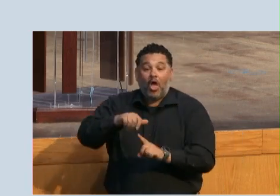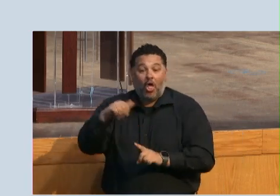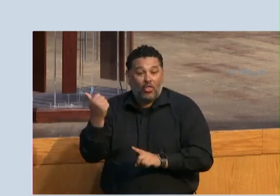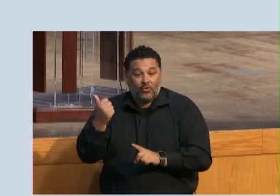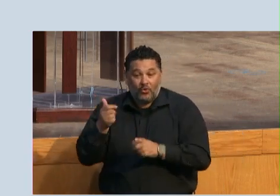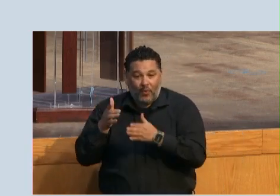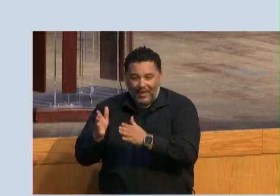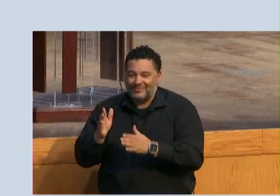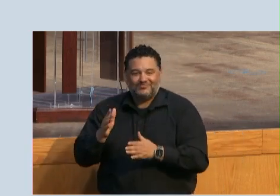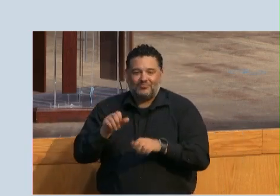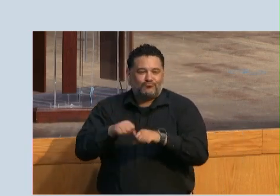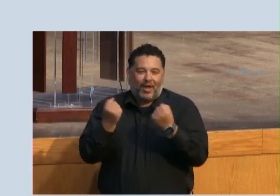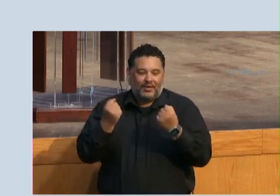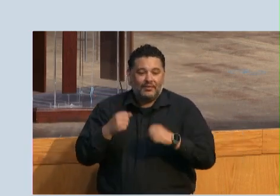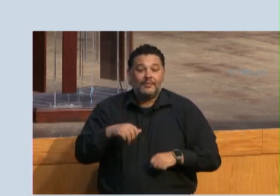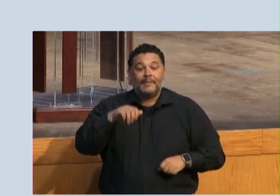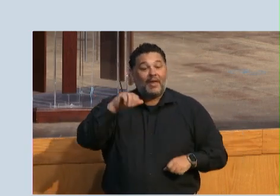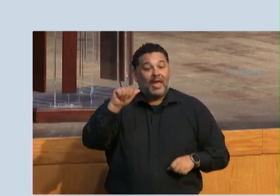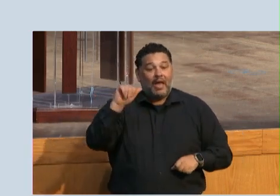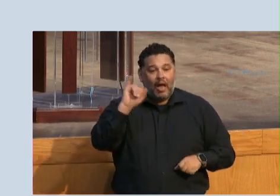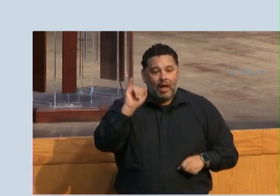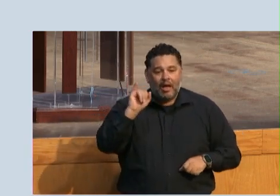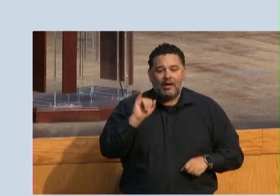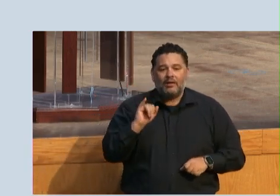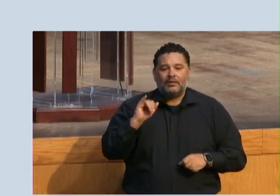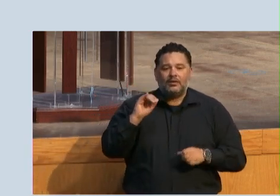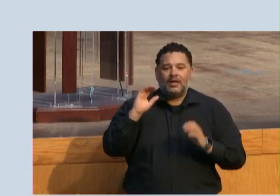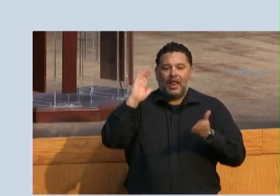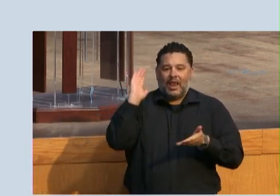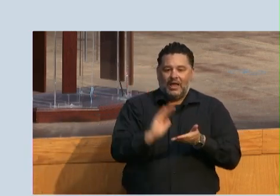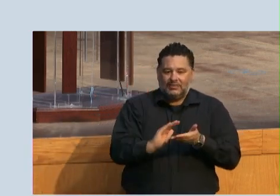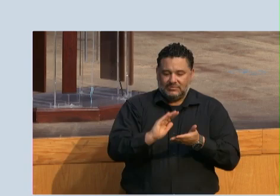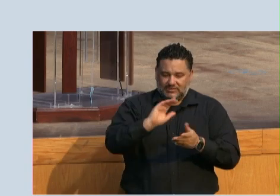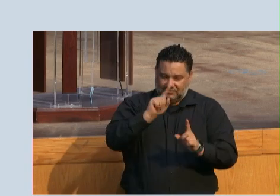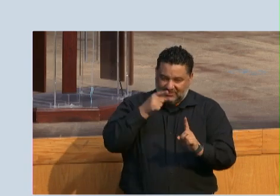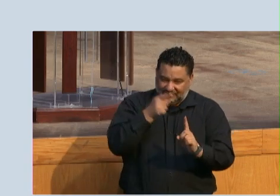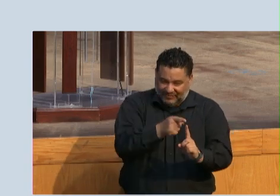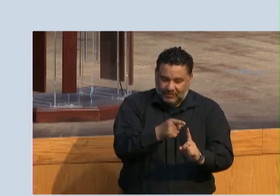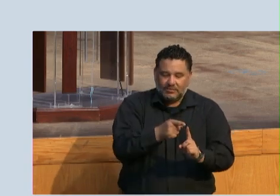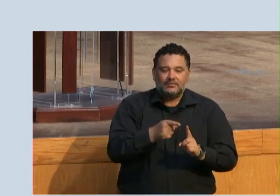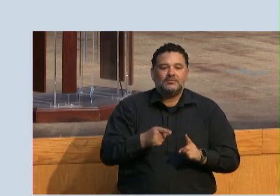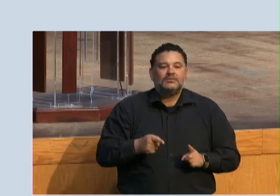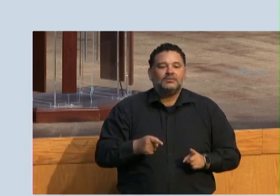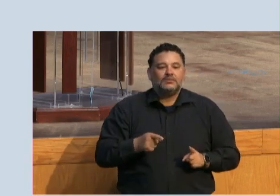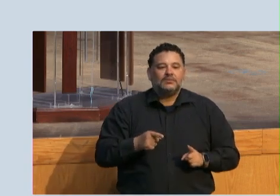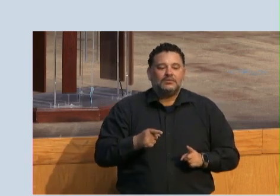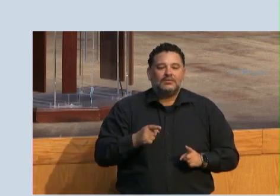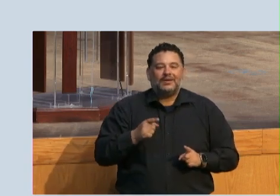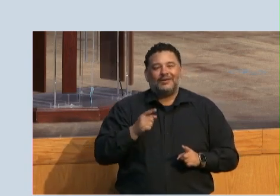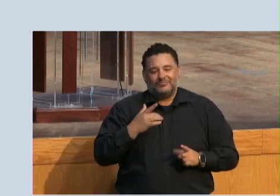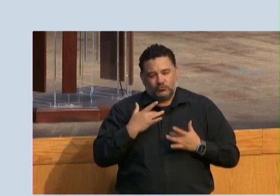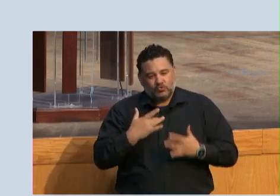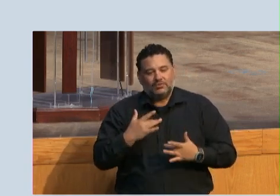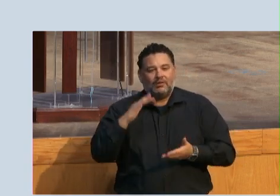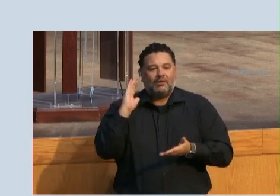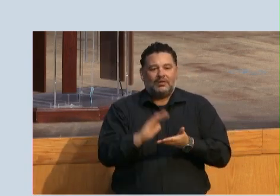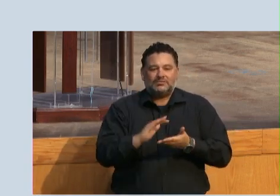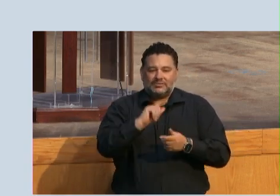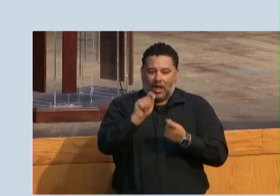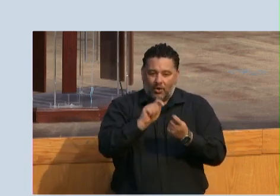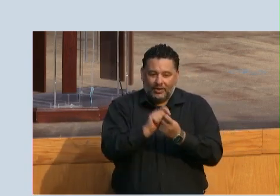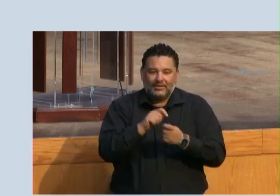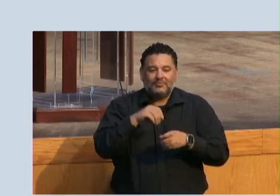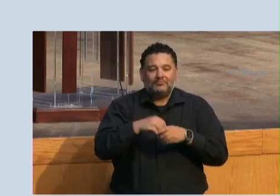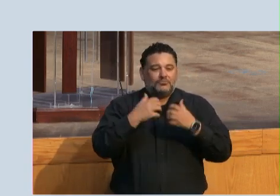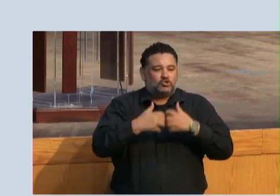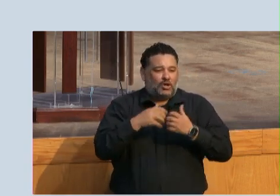AI, it's less specific and usually less accurate in a machine learning